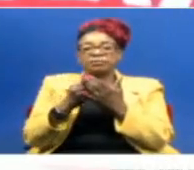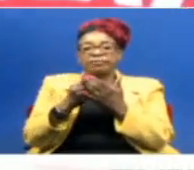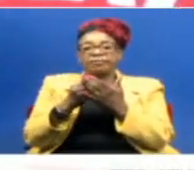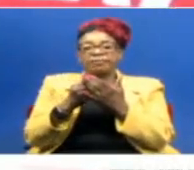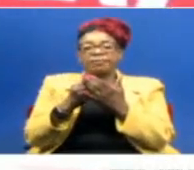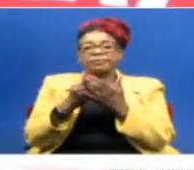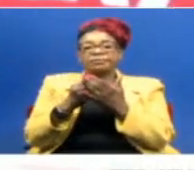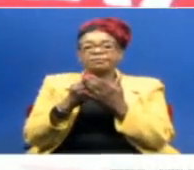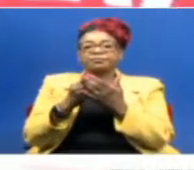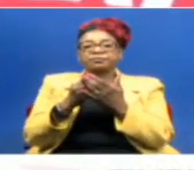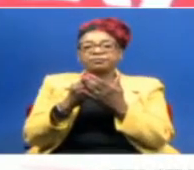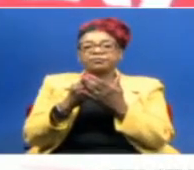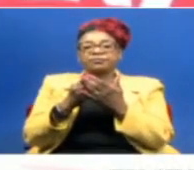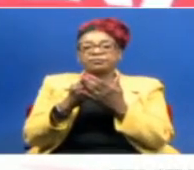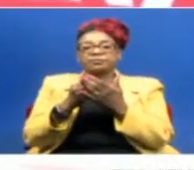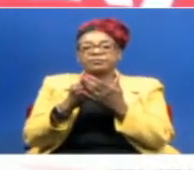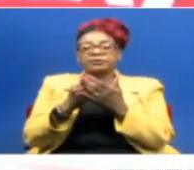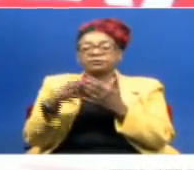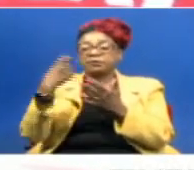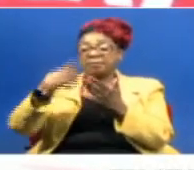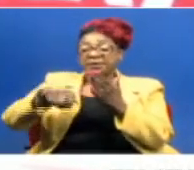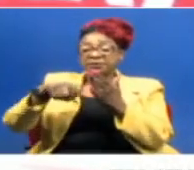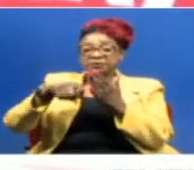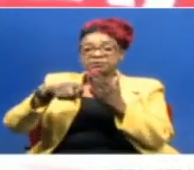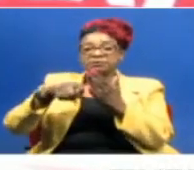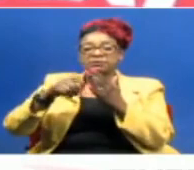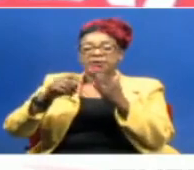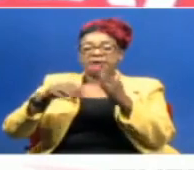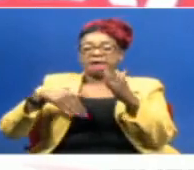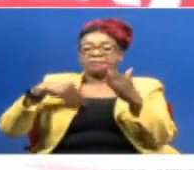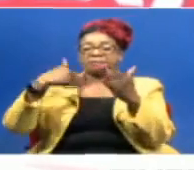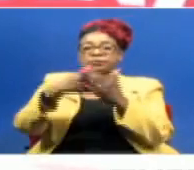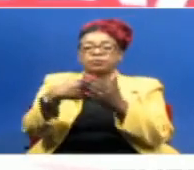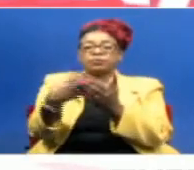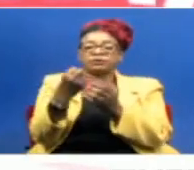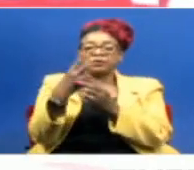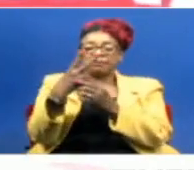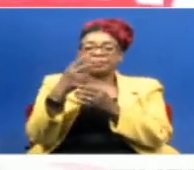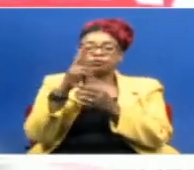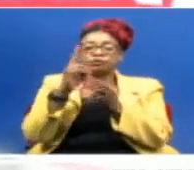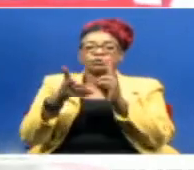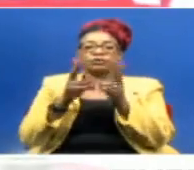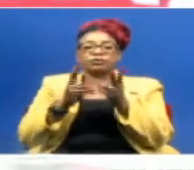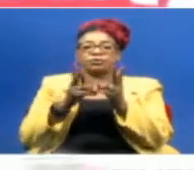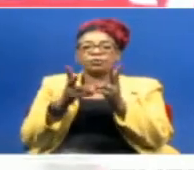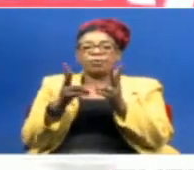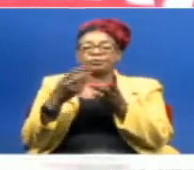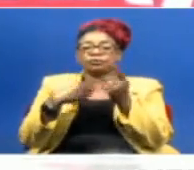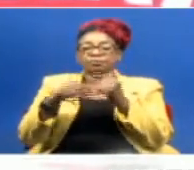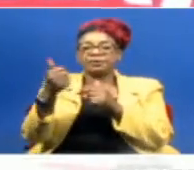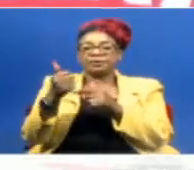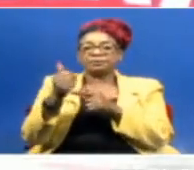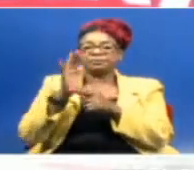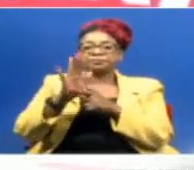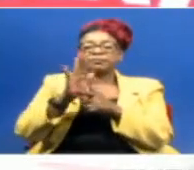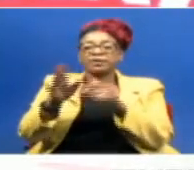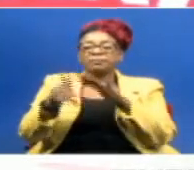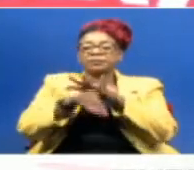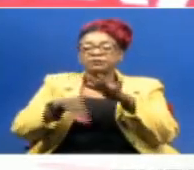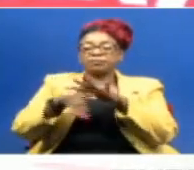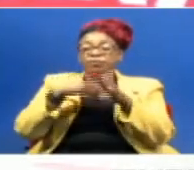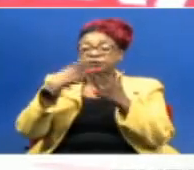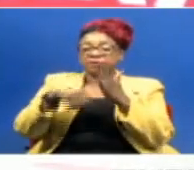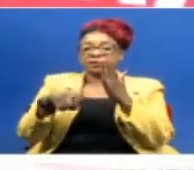Based on penalty charges up to December 2022 to pay their outstanding principal taxes and